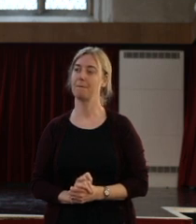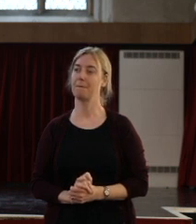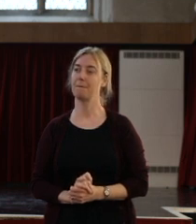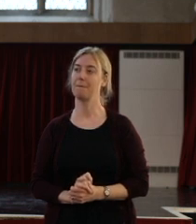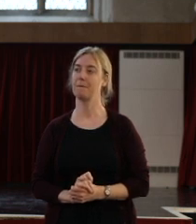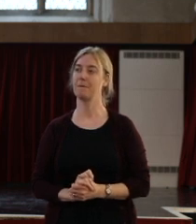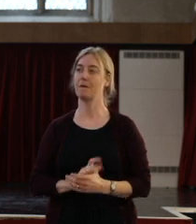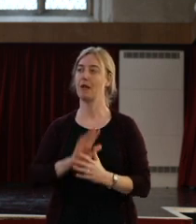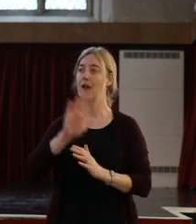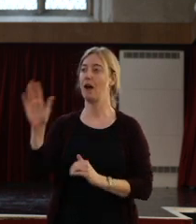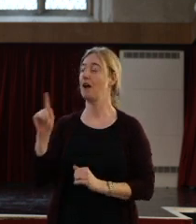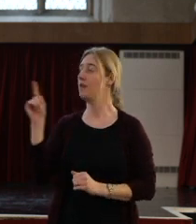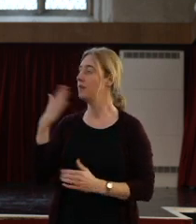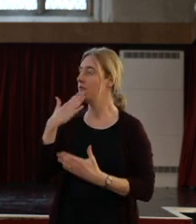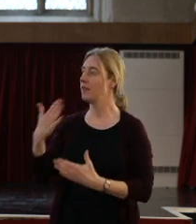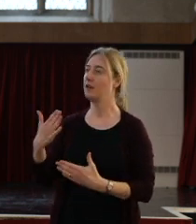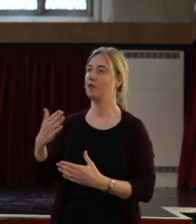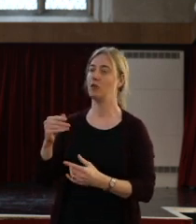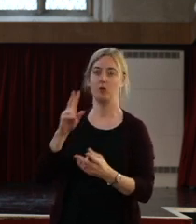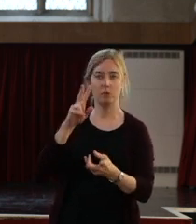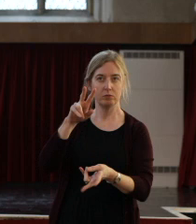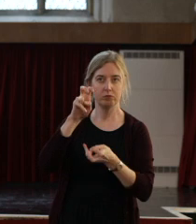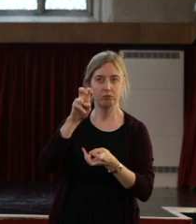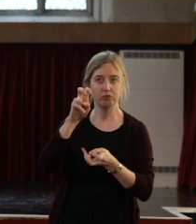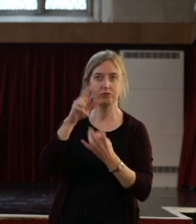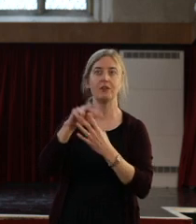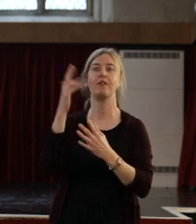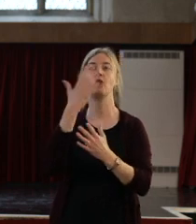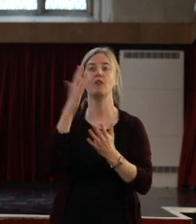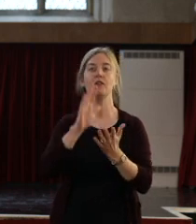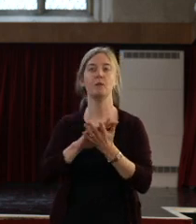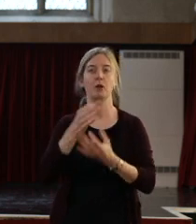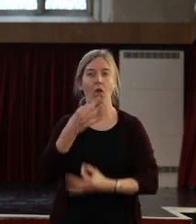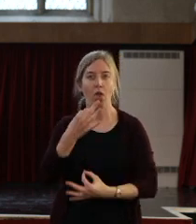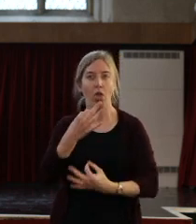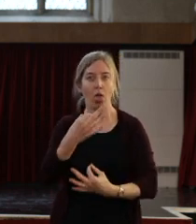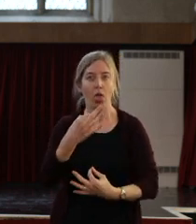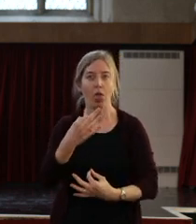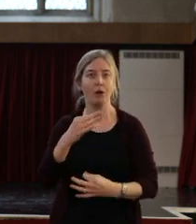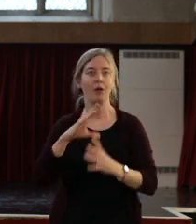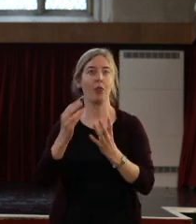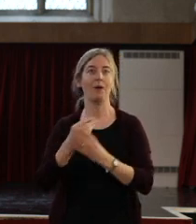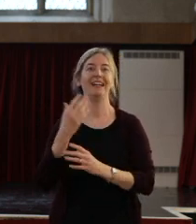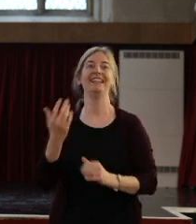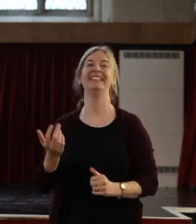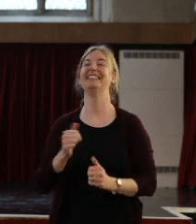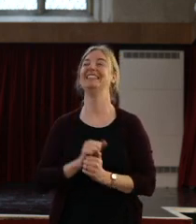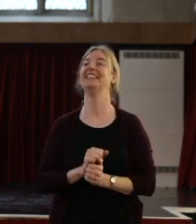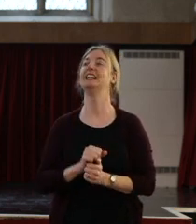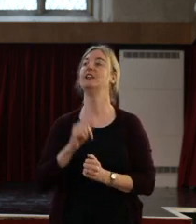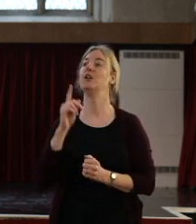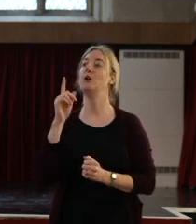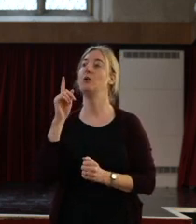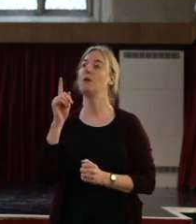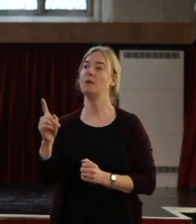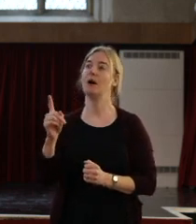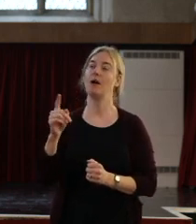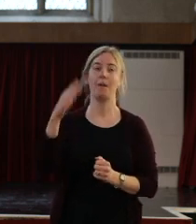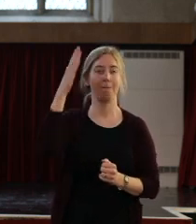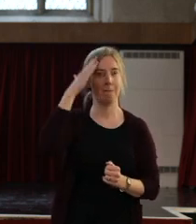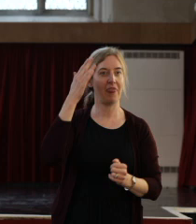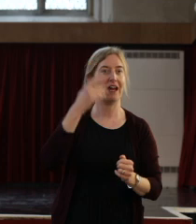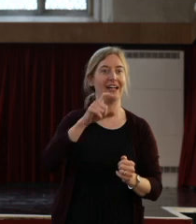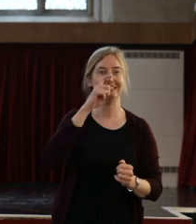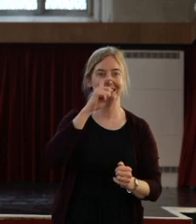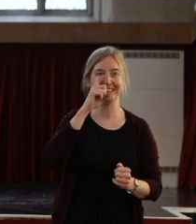Hiya, that Hello. was awesome. Thank you for keeping us captive for 15 minutes. I hope so, thank you. The mother and sister joke was amazing. I come from Guernsey,